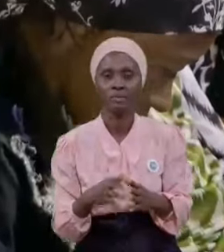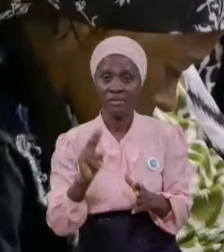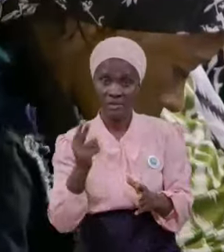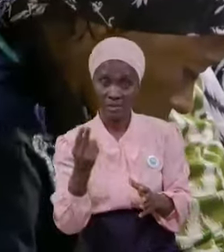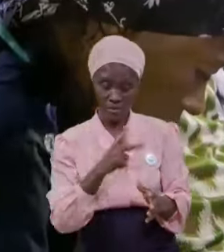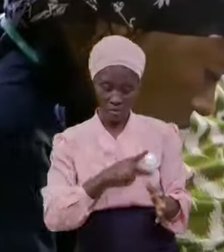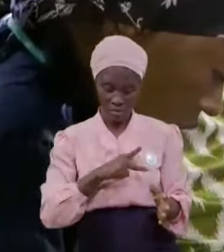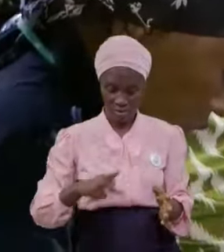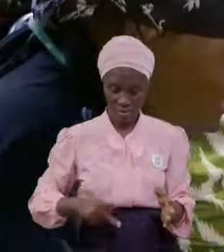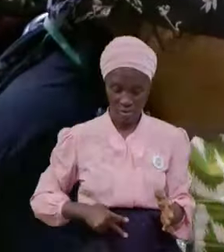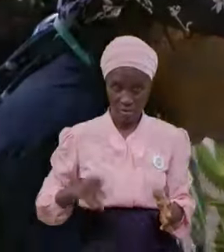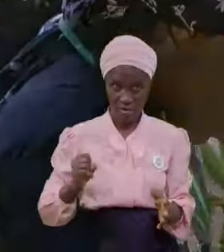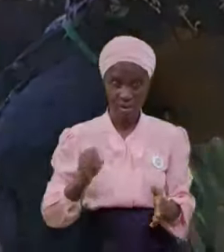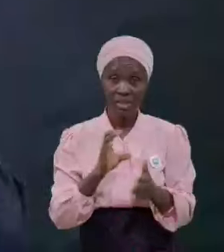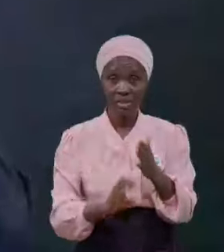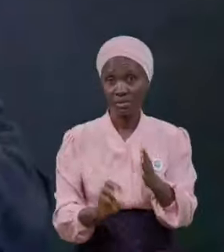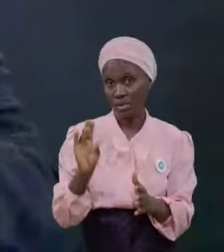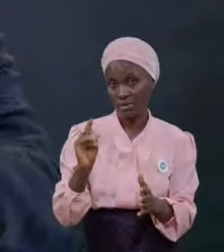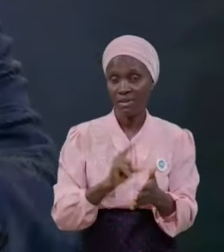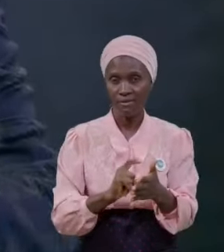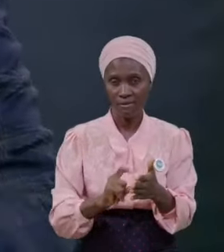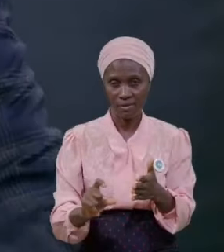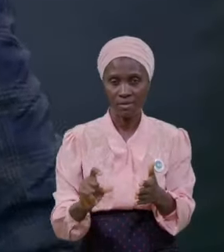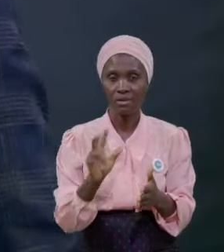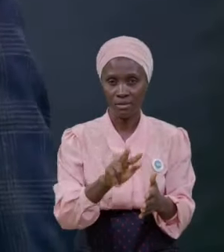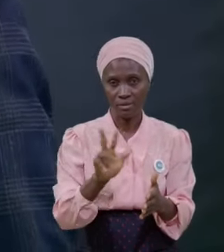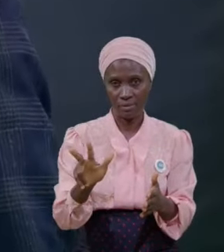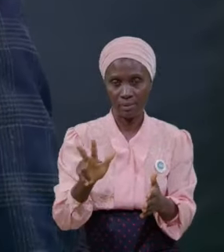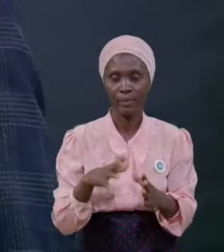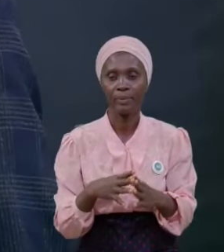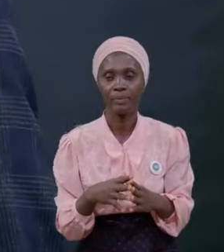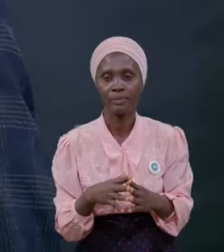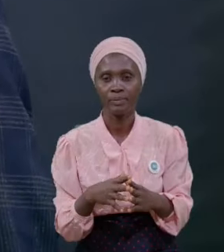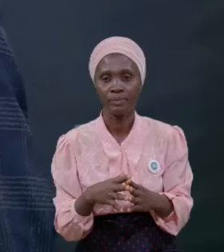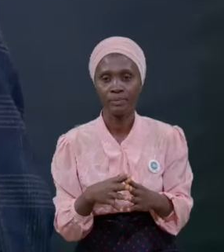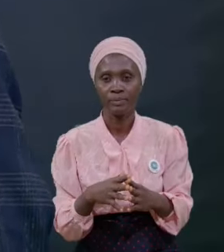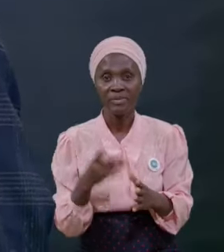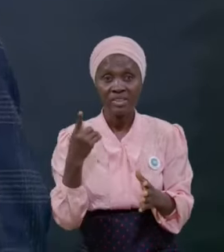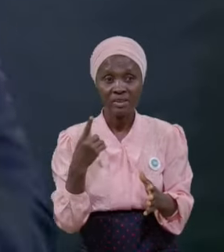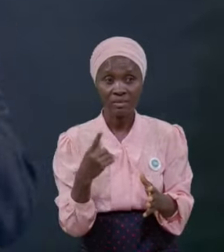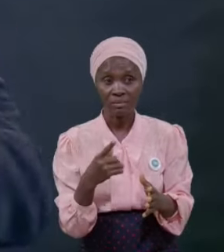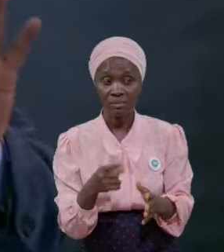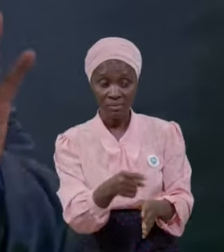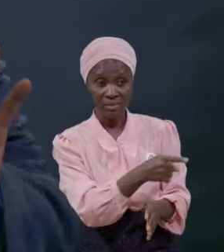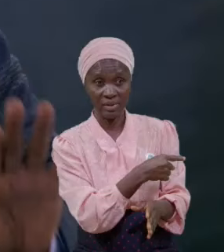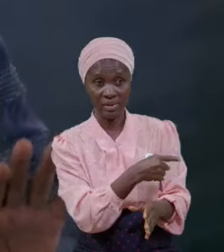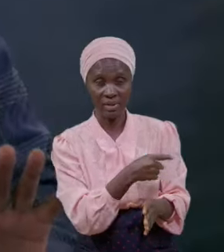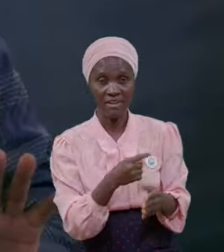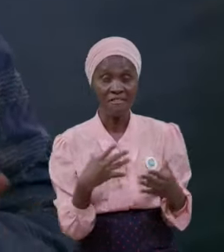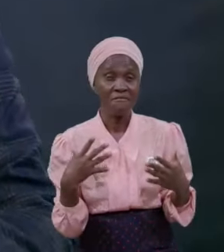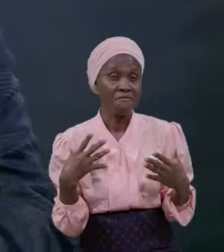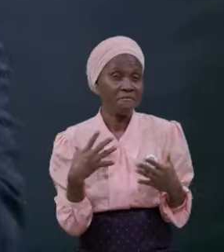17, verse 33. They feared the Lord and